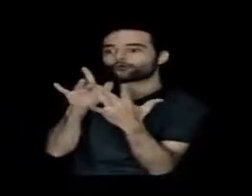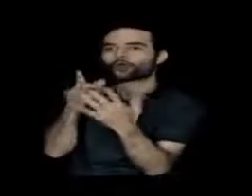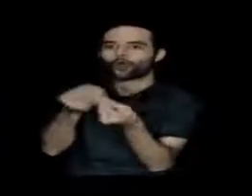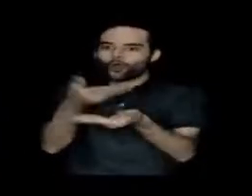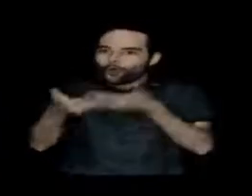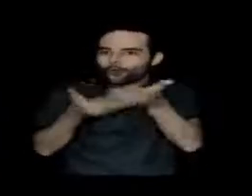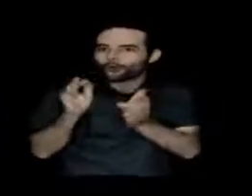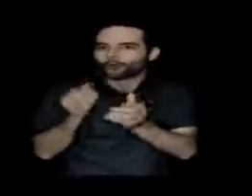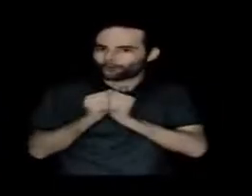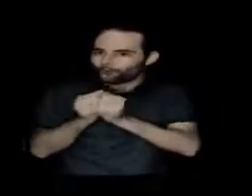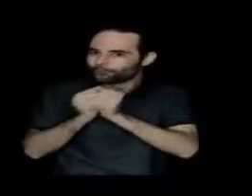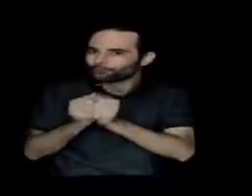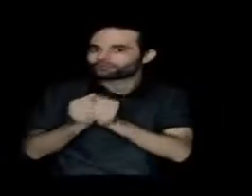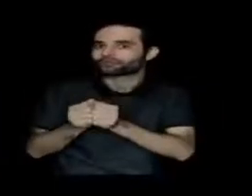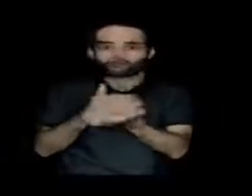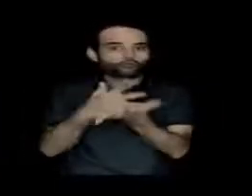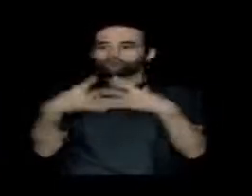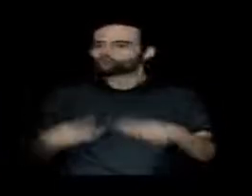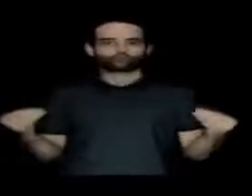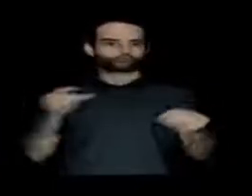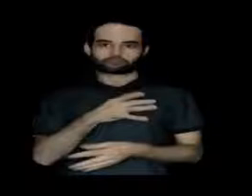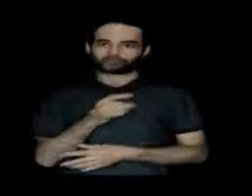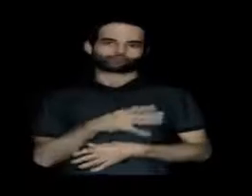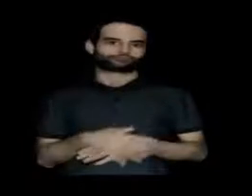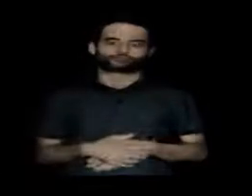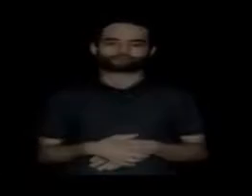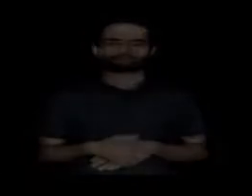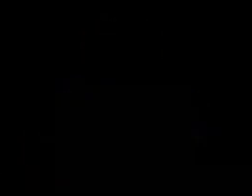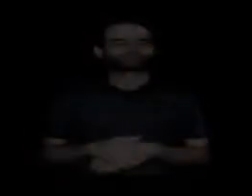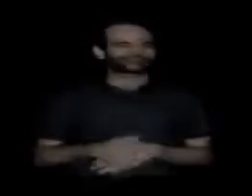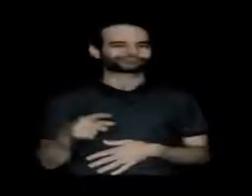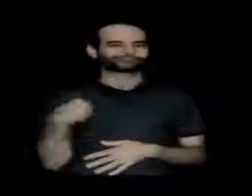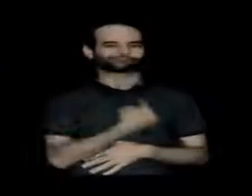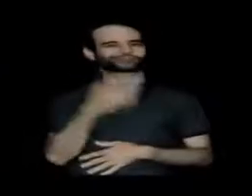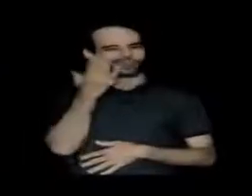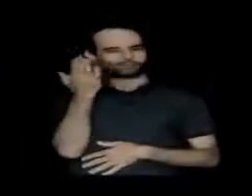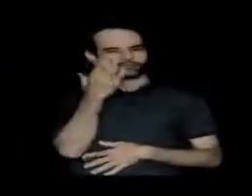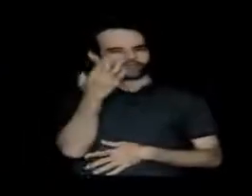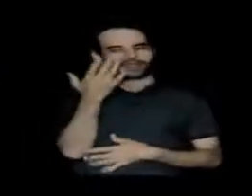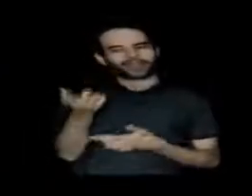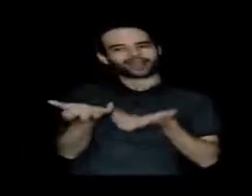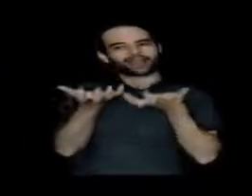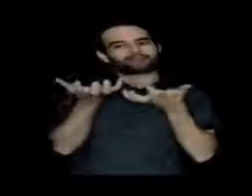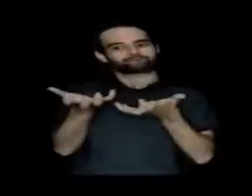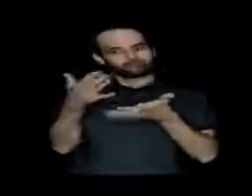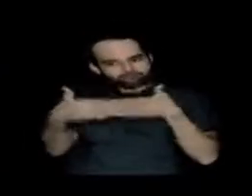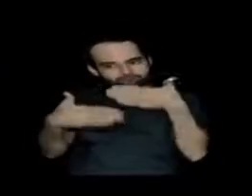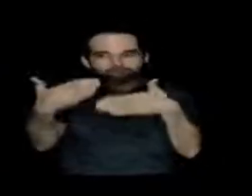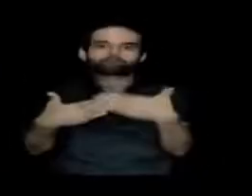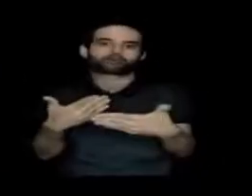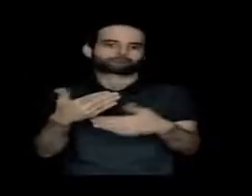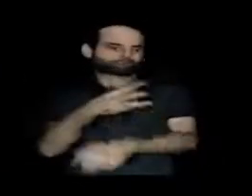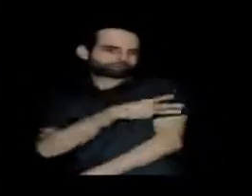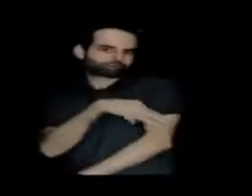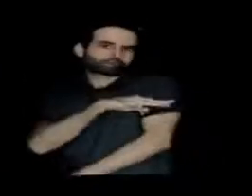with her, it disappears on the first day. We already expected her to go beyond high school because her